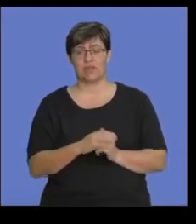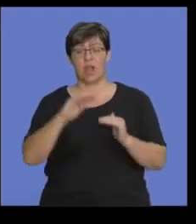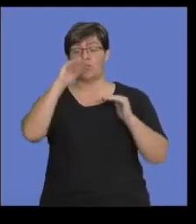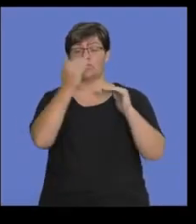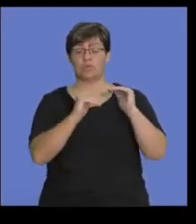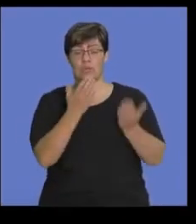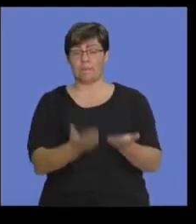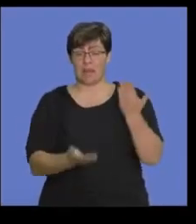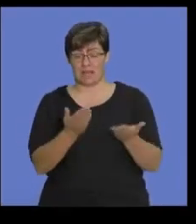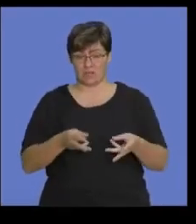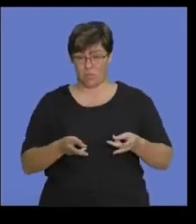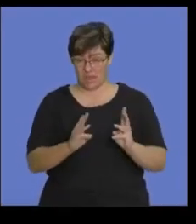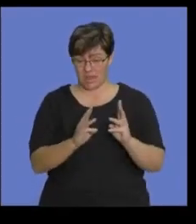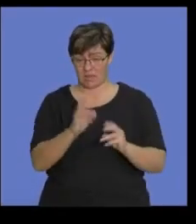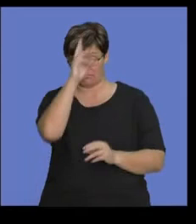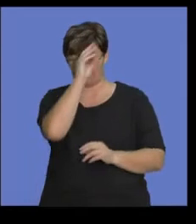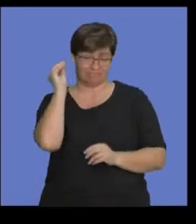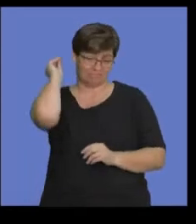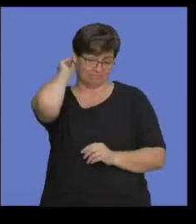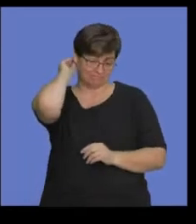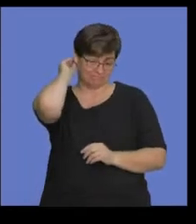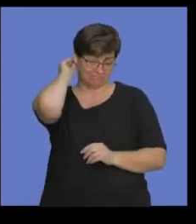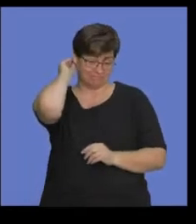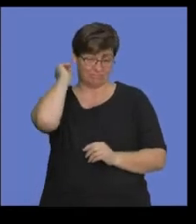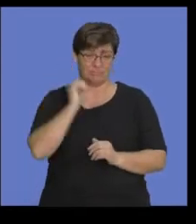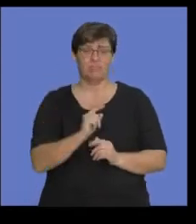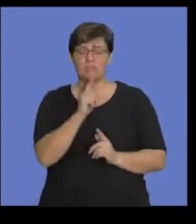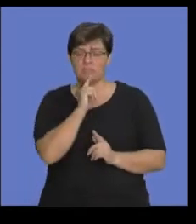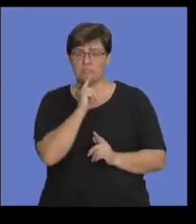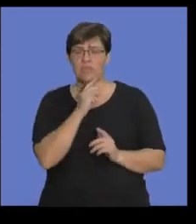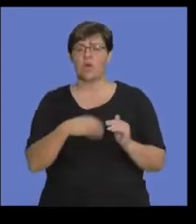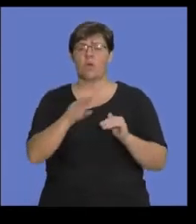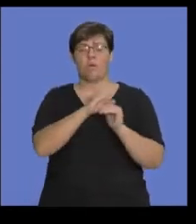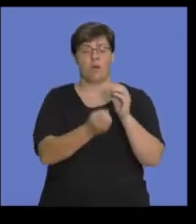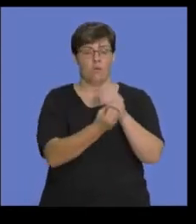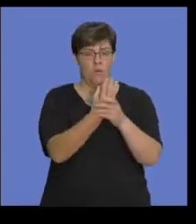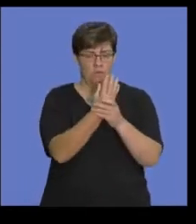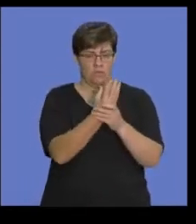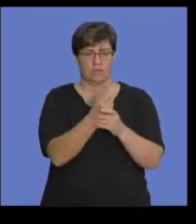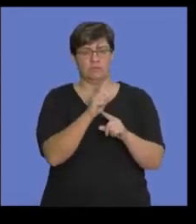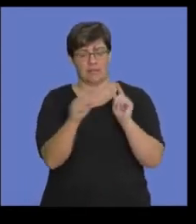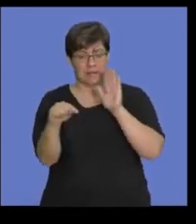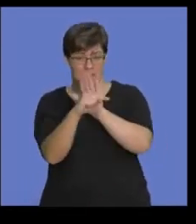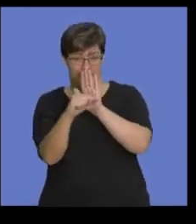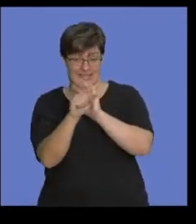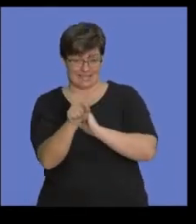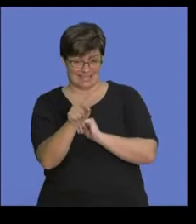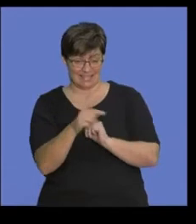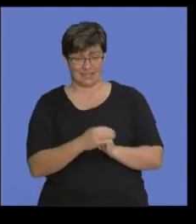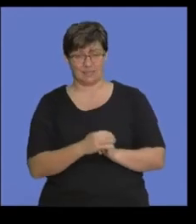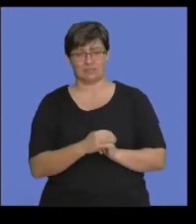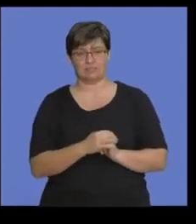Now, on a reducing balance method, remember that we are looking at compound growth, but with a